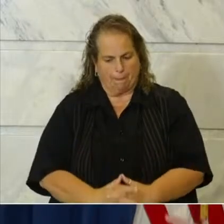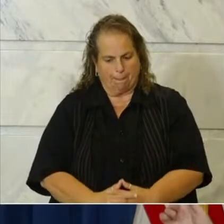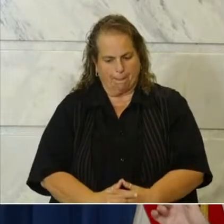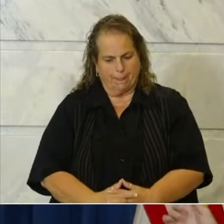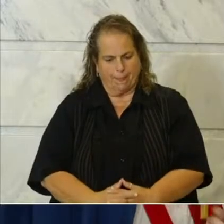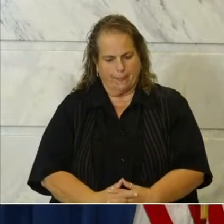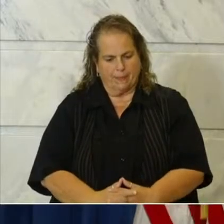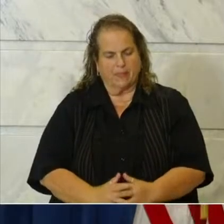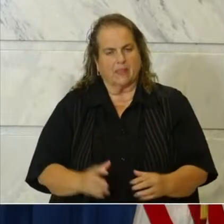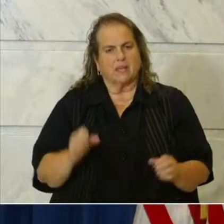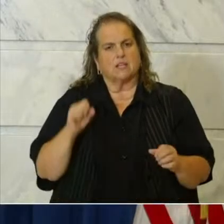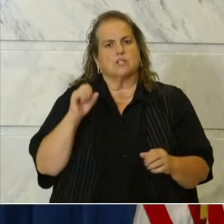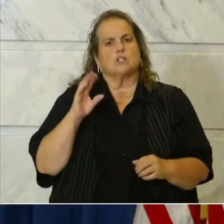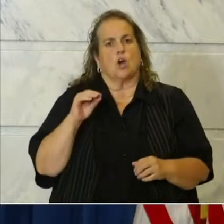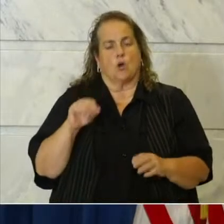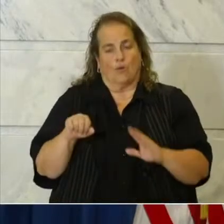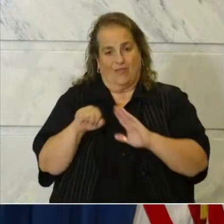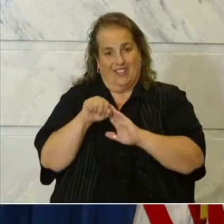Put the graph up.